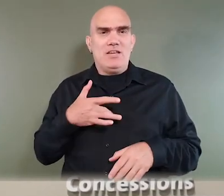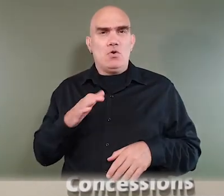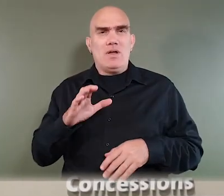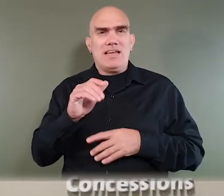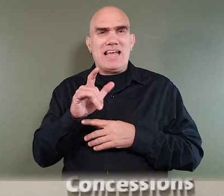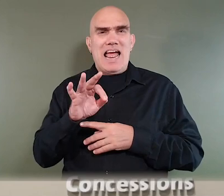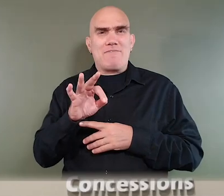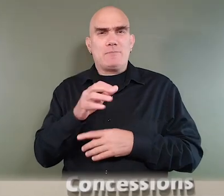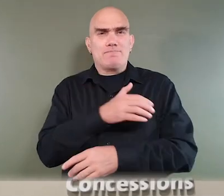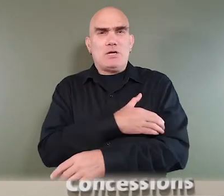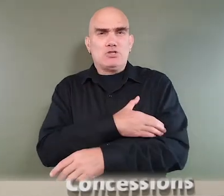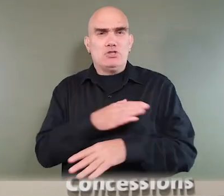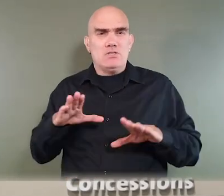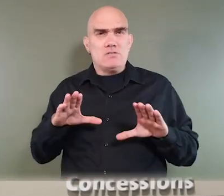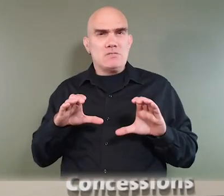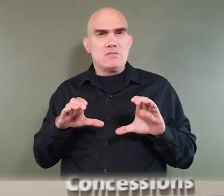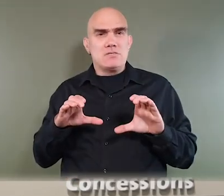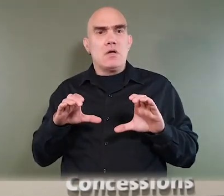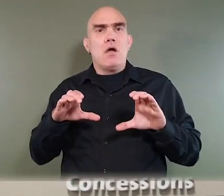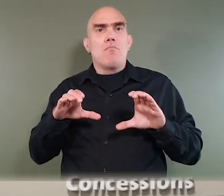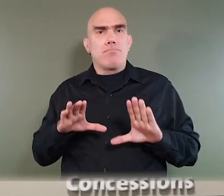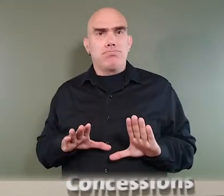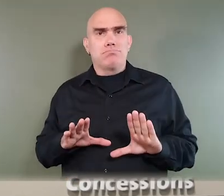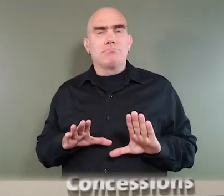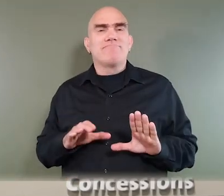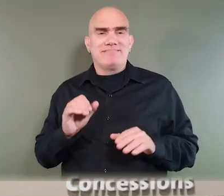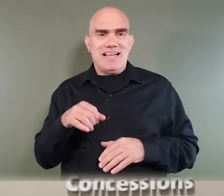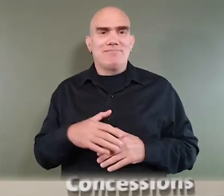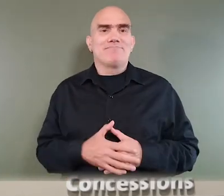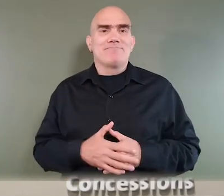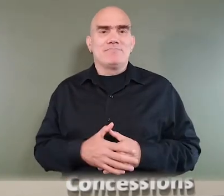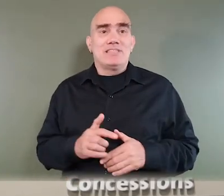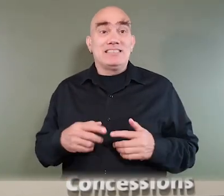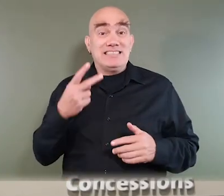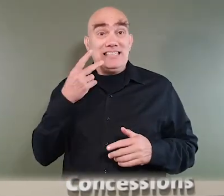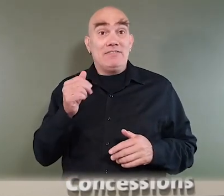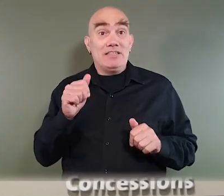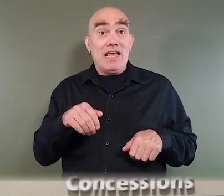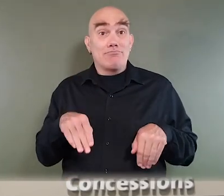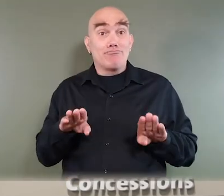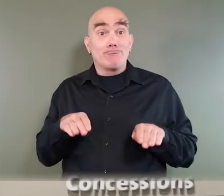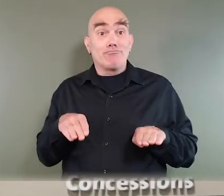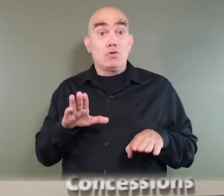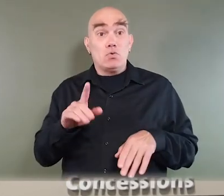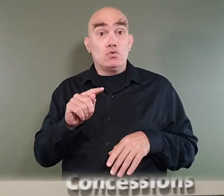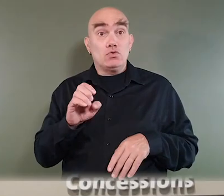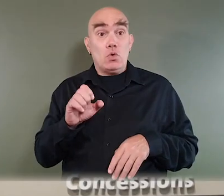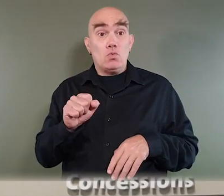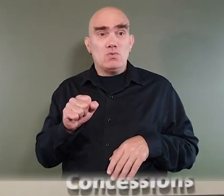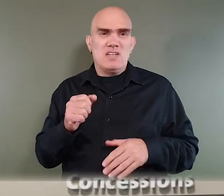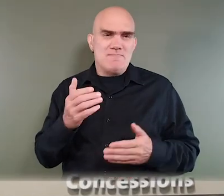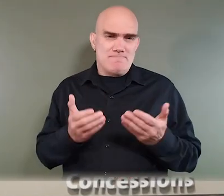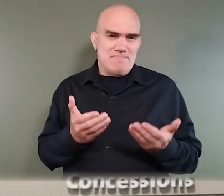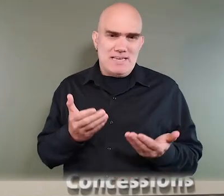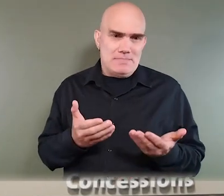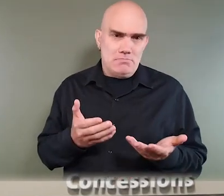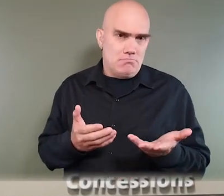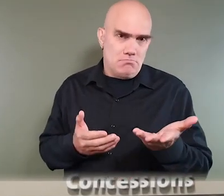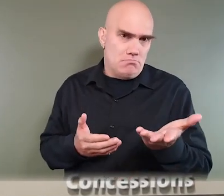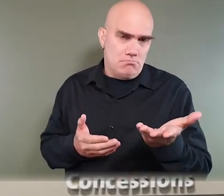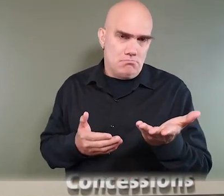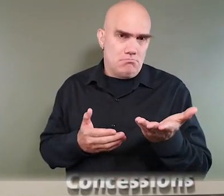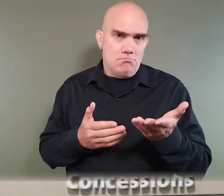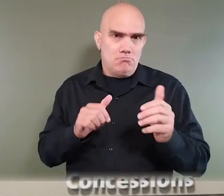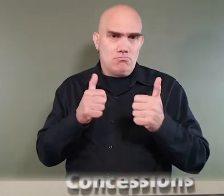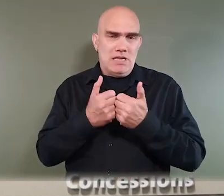drop them down. Yeah. And then see if you can lift your toes up. It can be an issue if the shin muscles, if your anterior tibialis